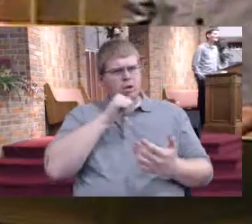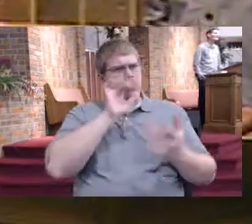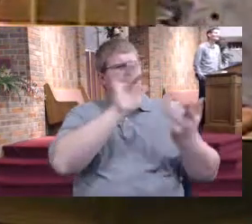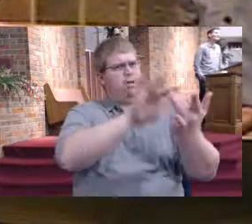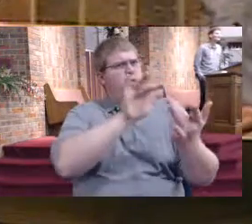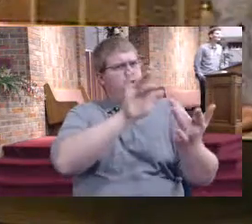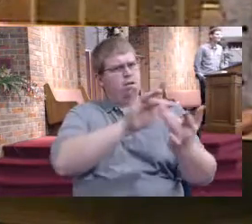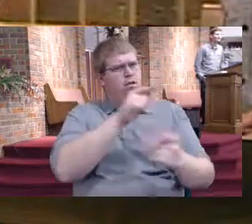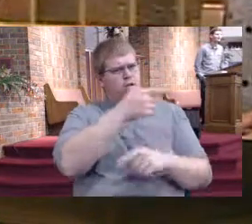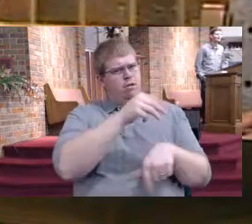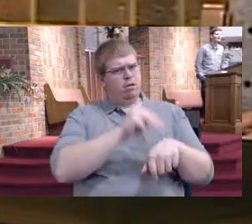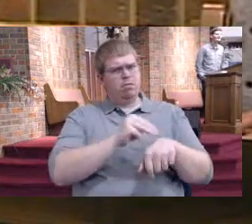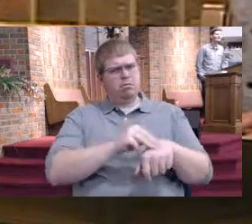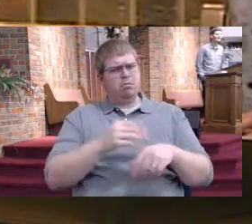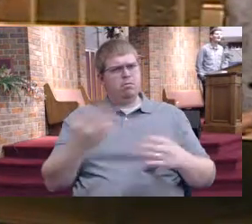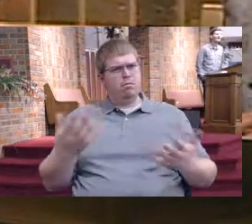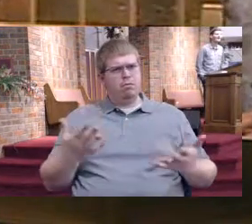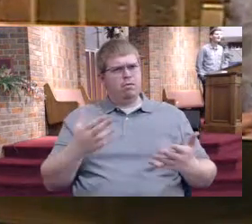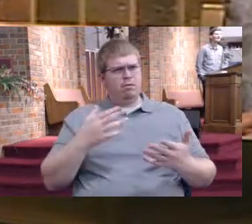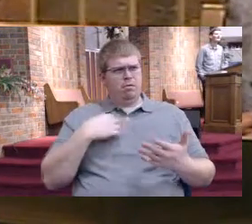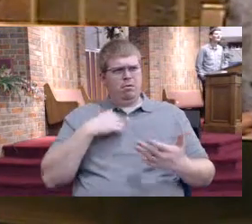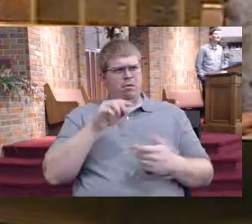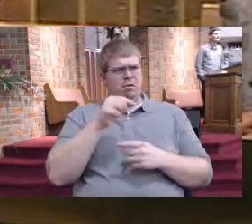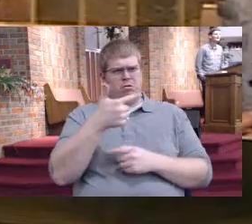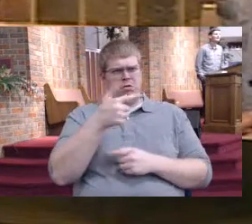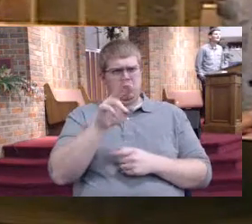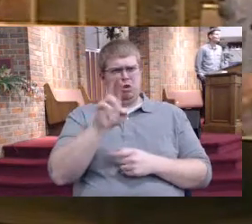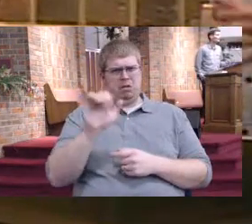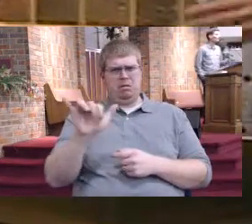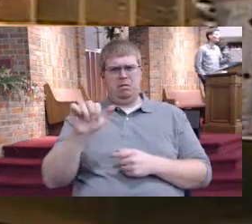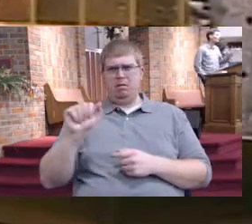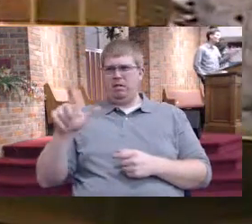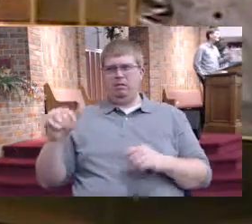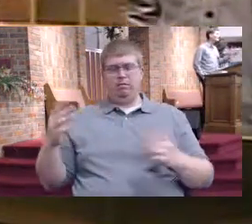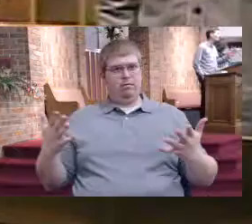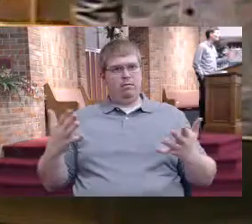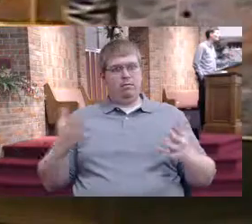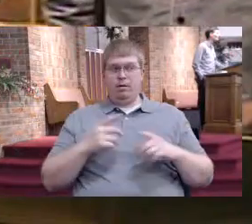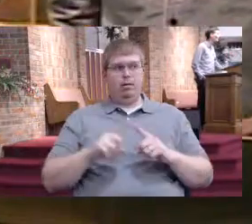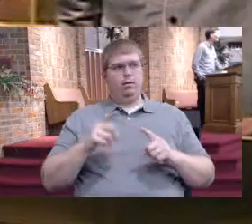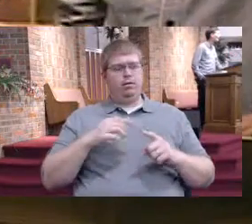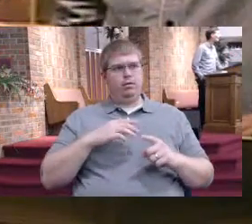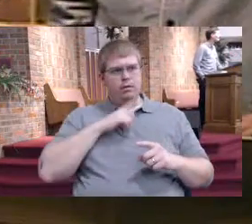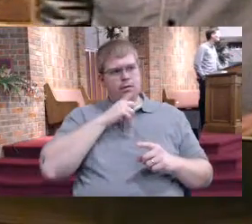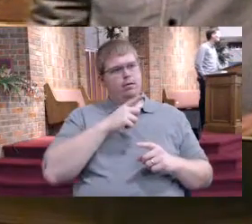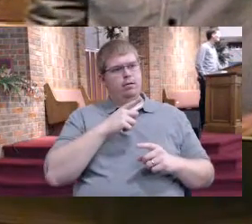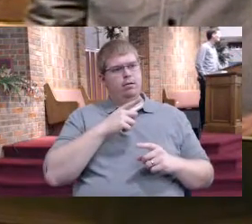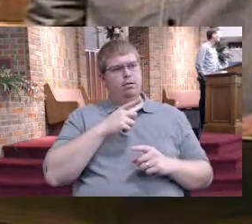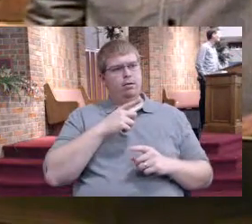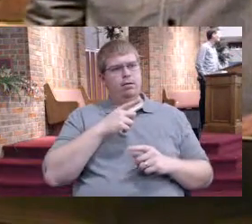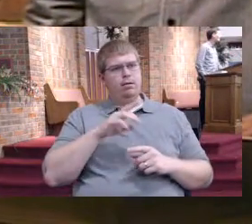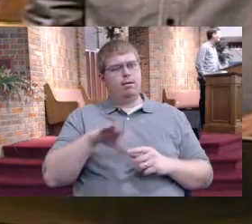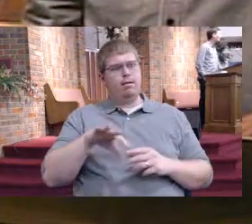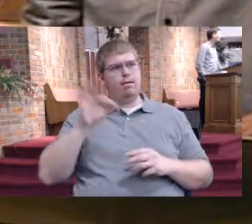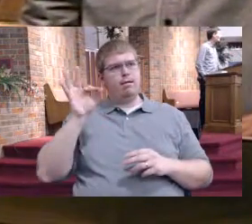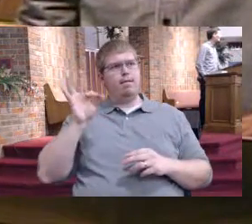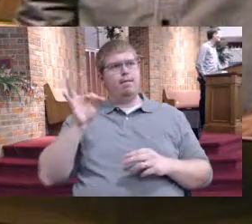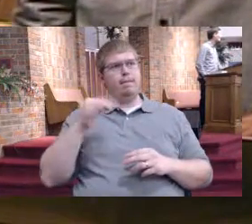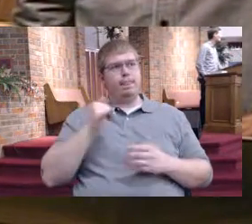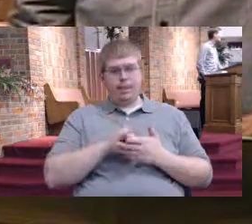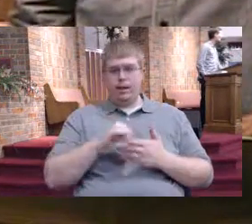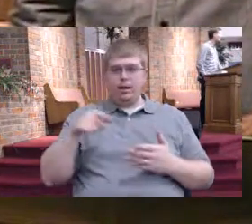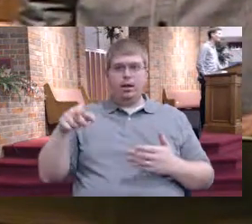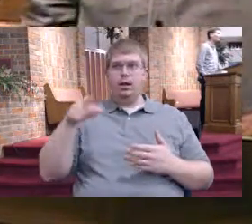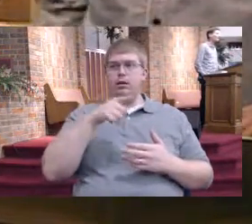contacted Maysville Church of Christ in Gurley, Alabama. But sure enough, we found out that, you guys,